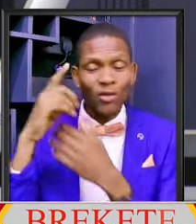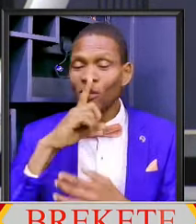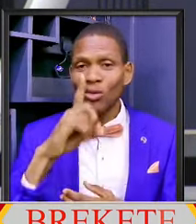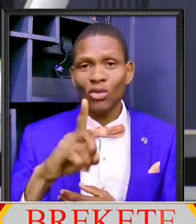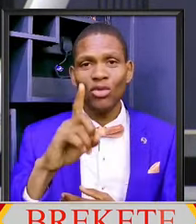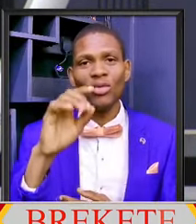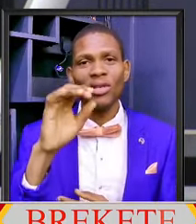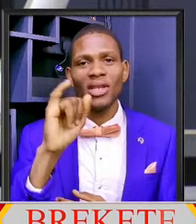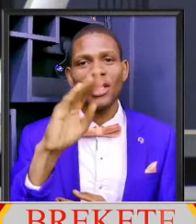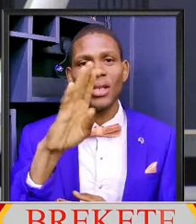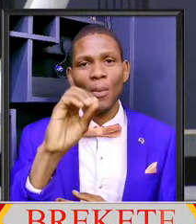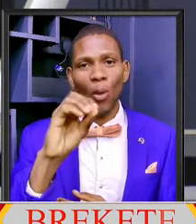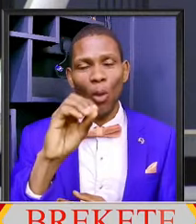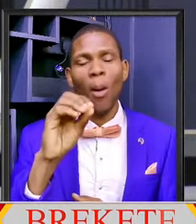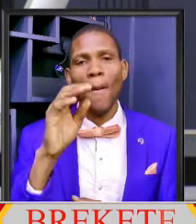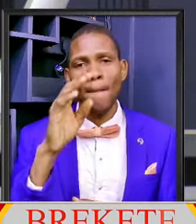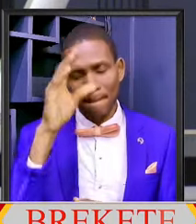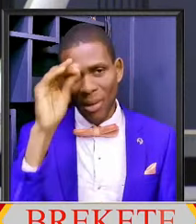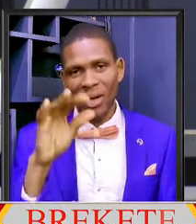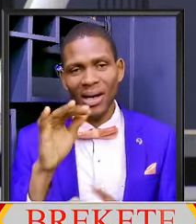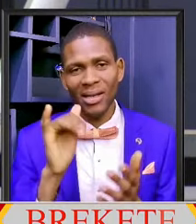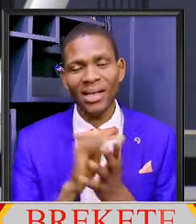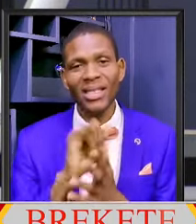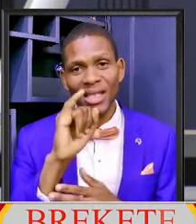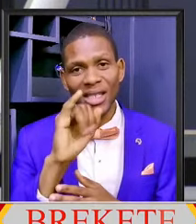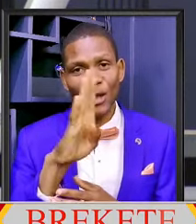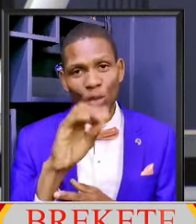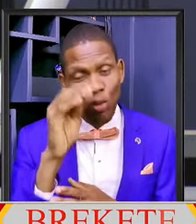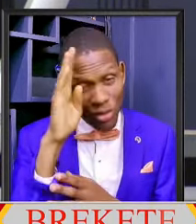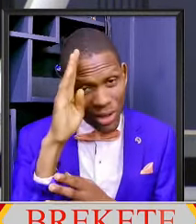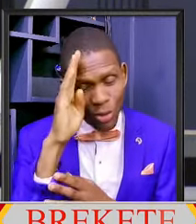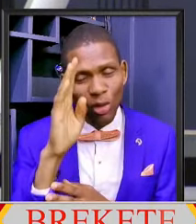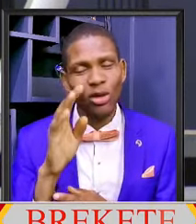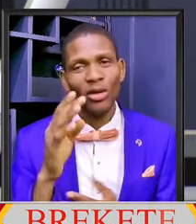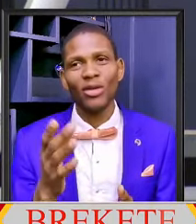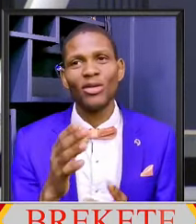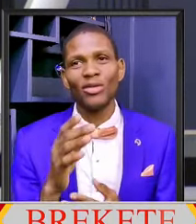man. That is Igboitic Igbotime.